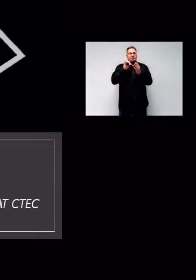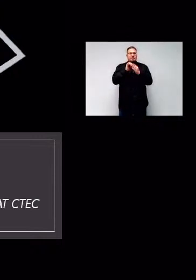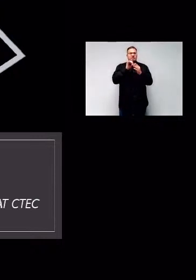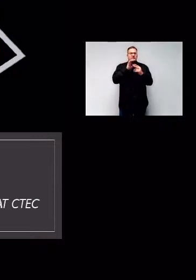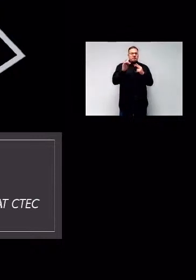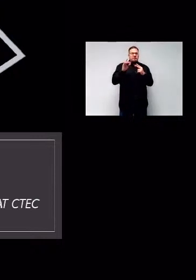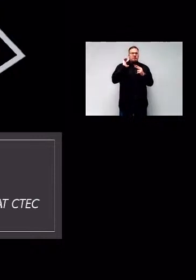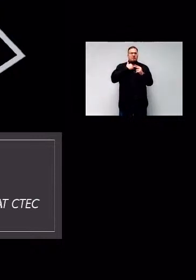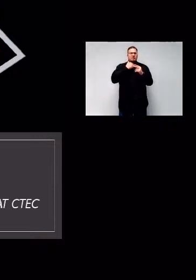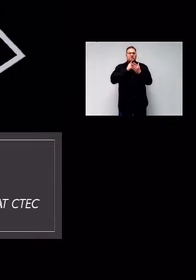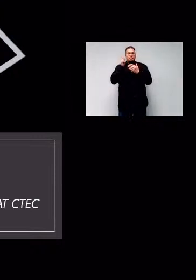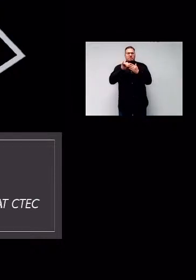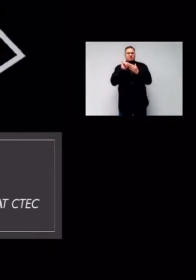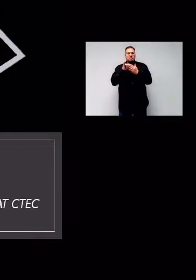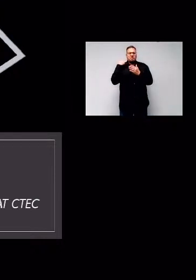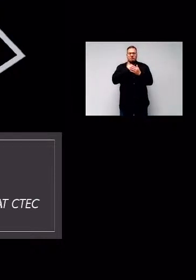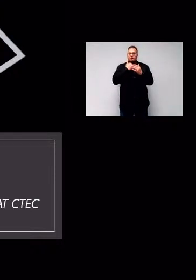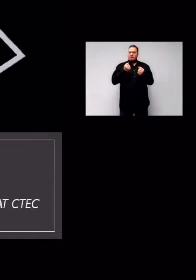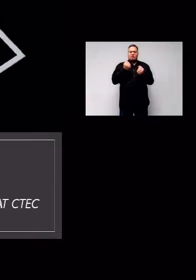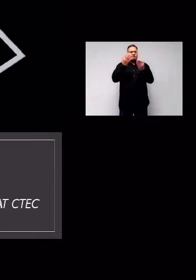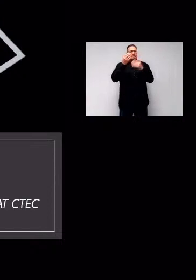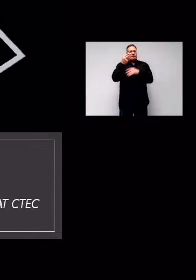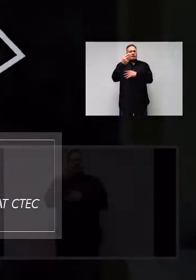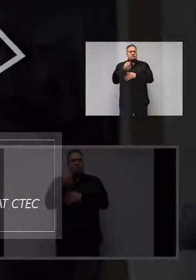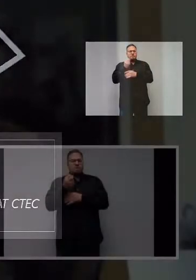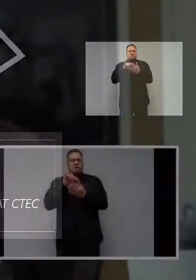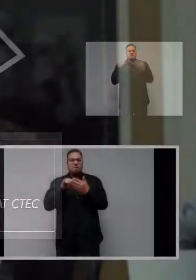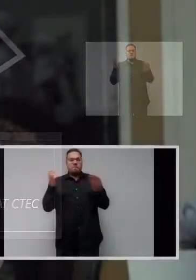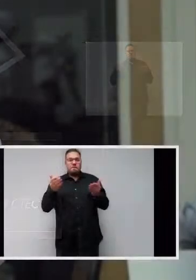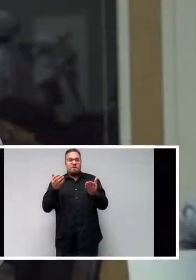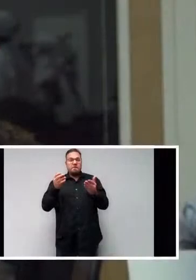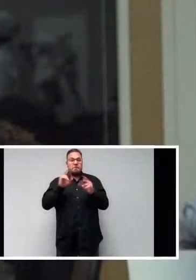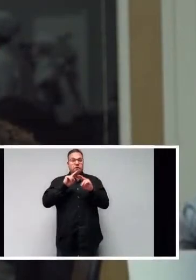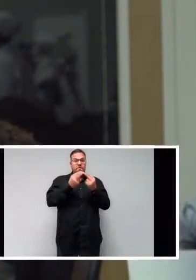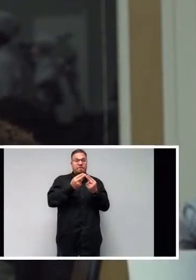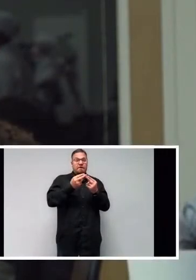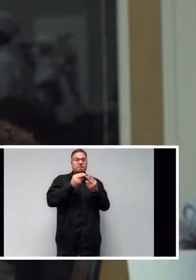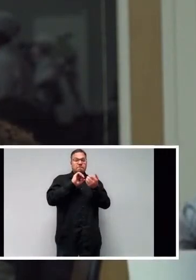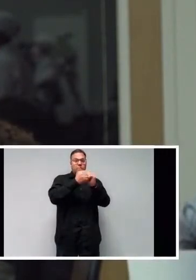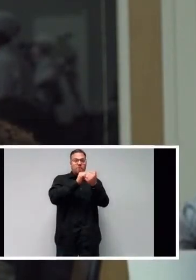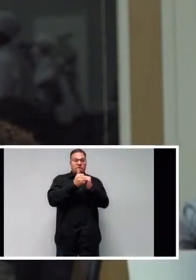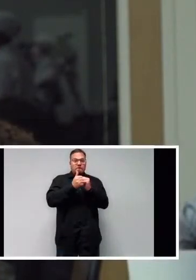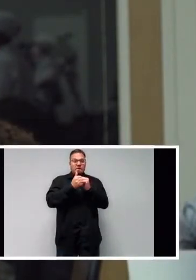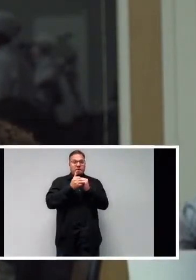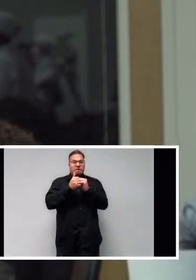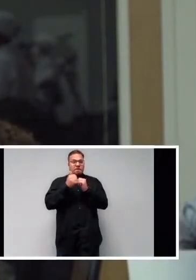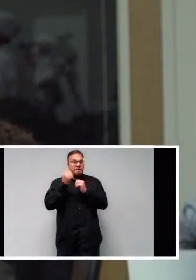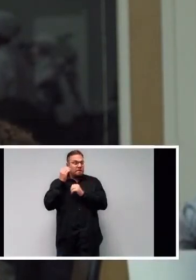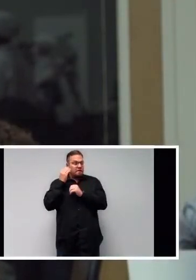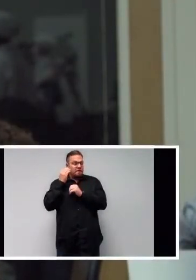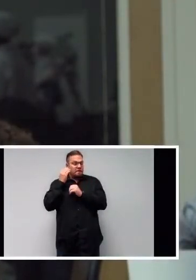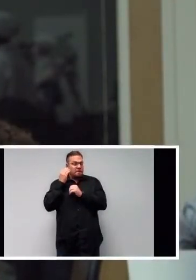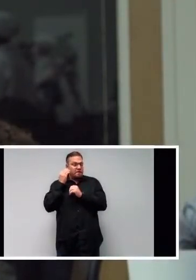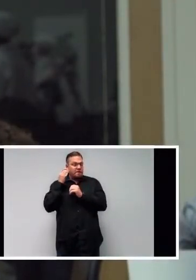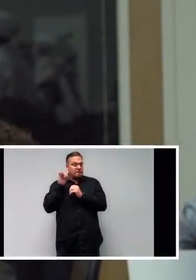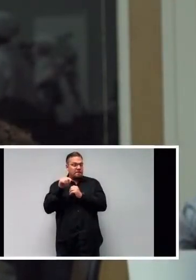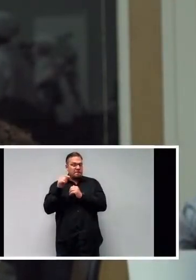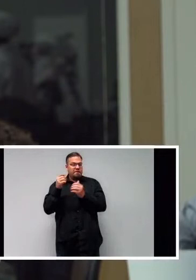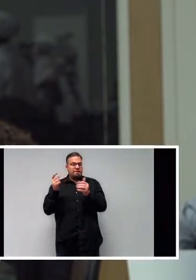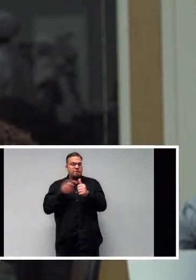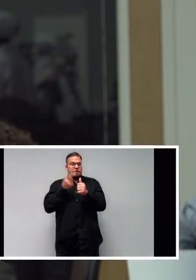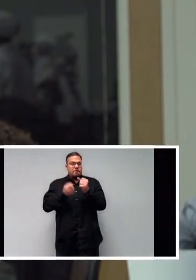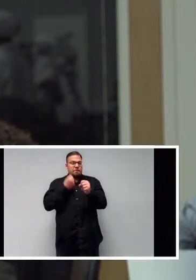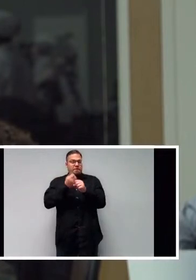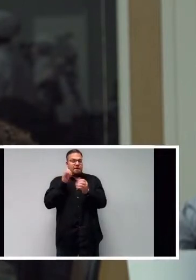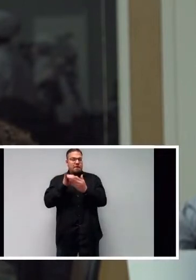program that we're offering at North Salem High School, which is our Unified Sports. I don't know if any of you guys have heard from that, but this is the first year that North Salem High School